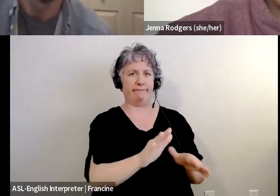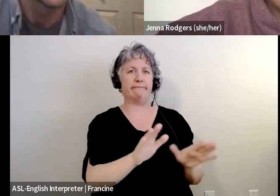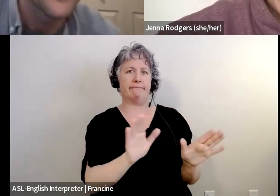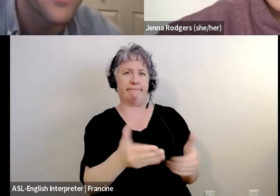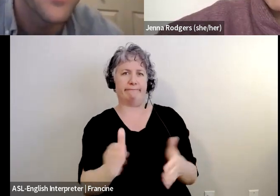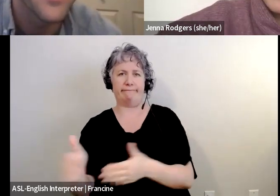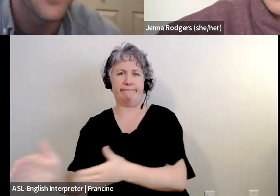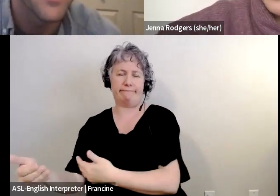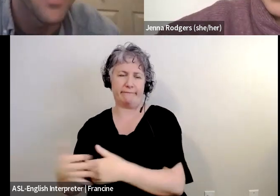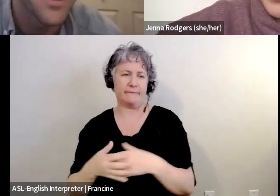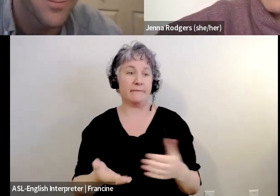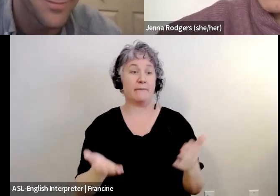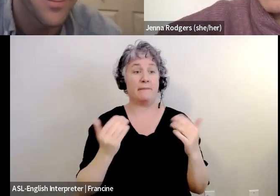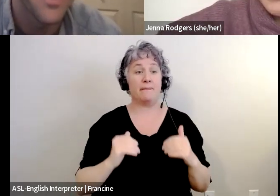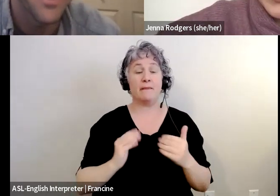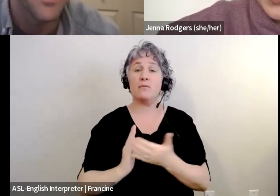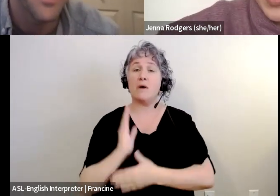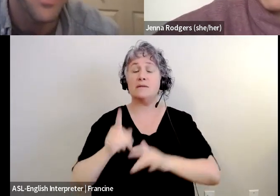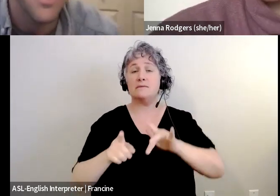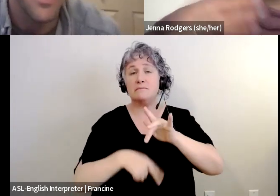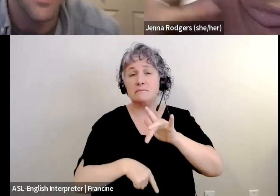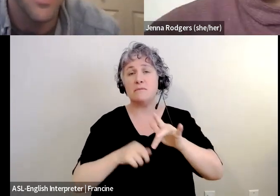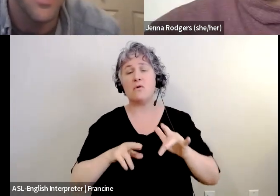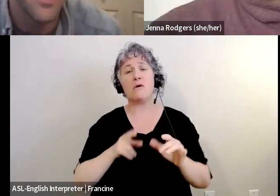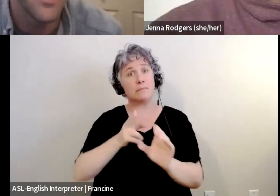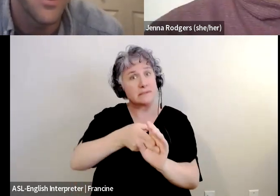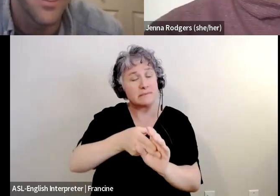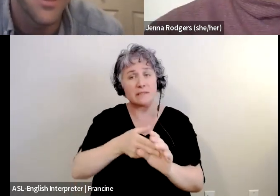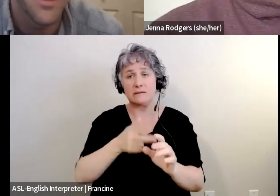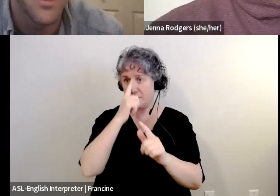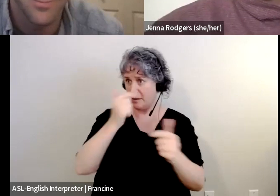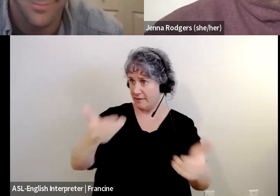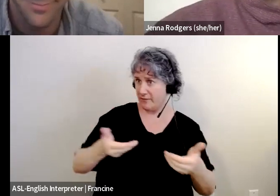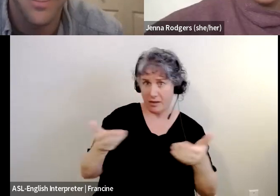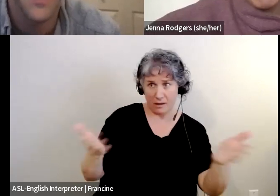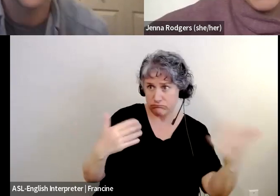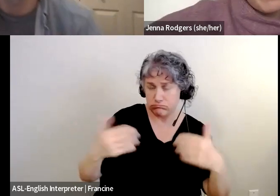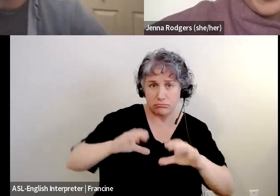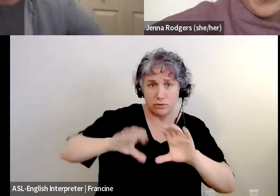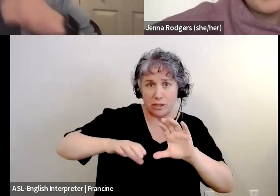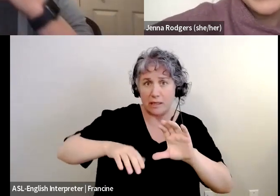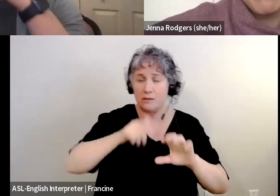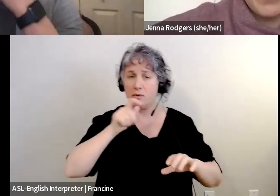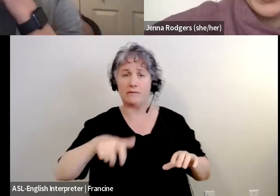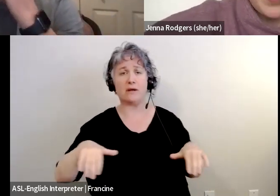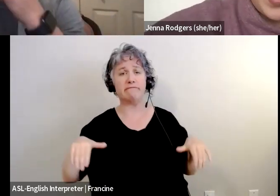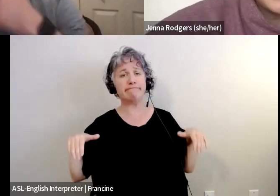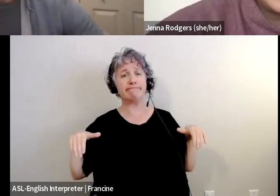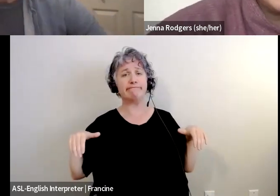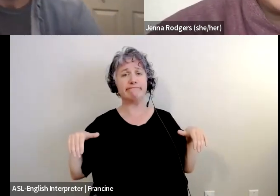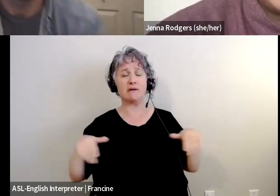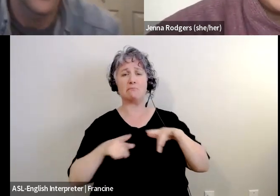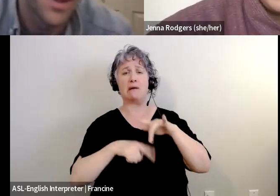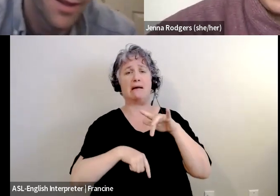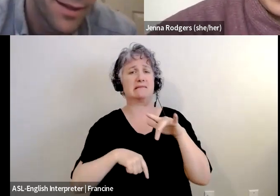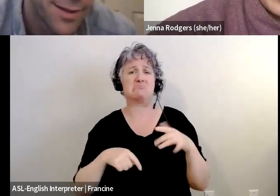The right to pass or participate means that, like, we'll invite you to participate in the chat. You don't have to. You always have the right to pass.